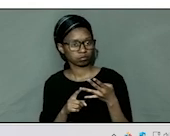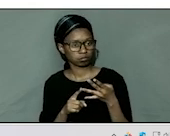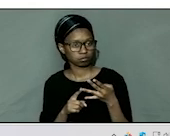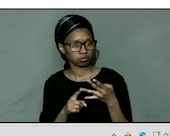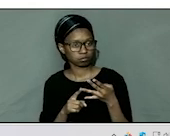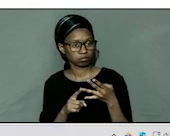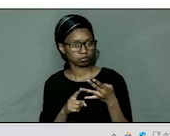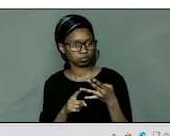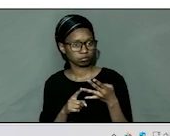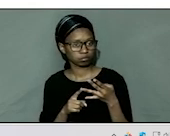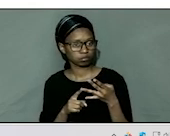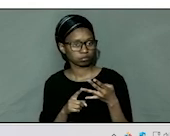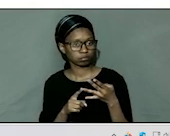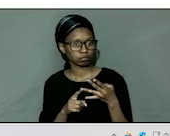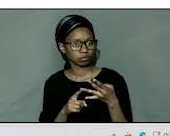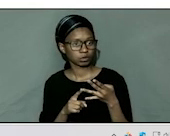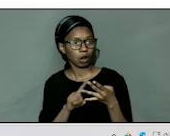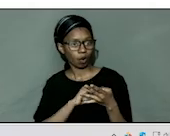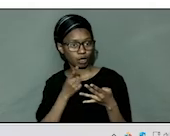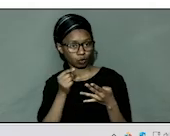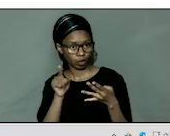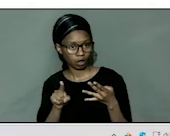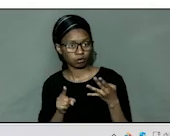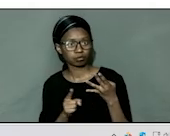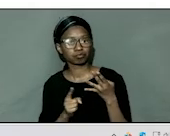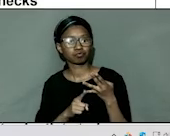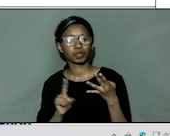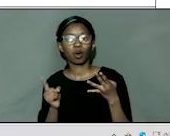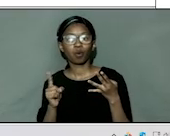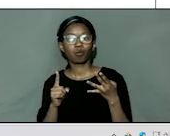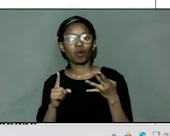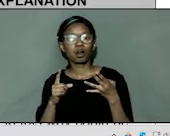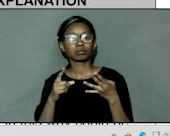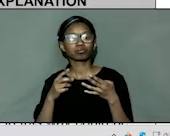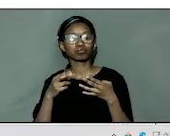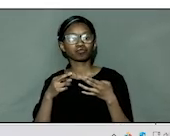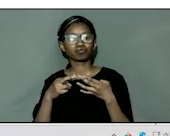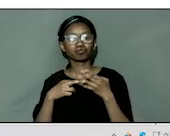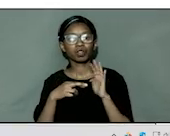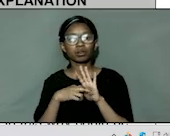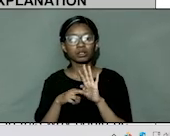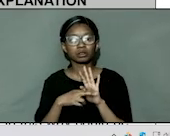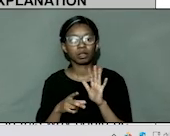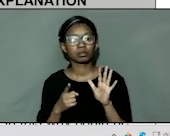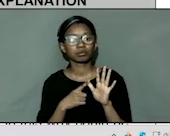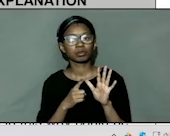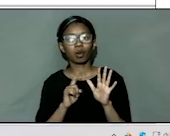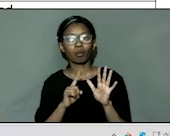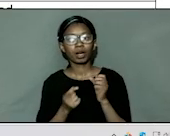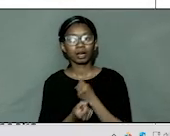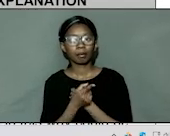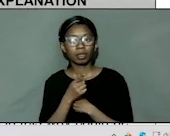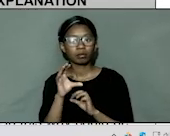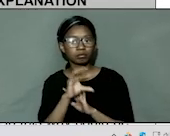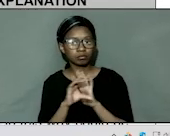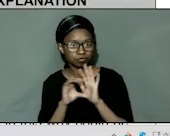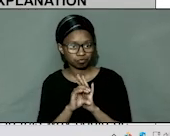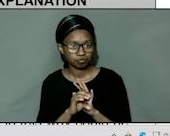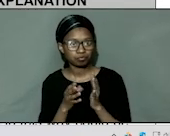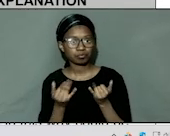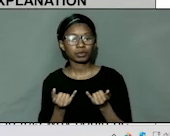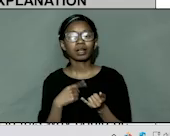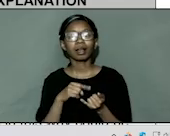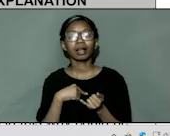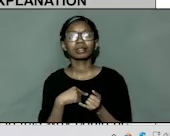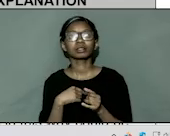the result of this particular characteristic. Example is we explain according to